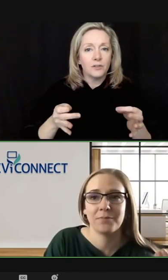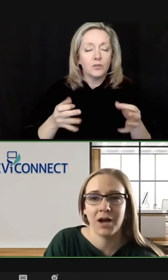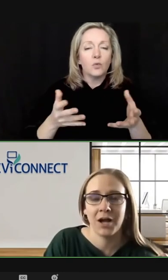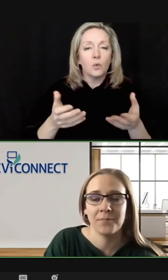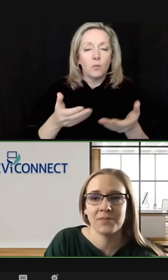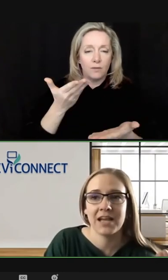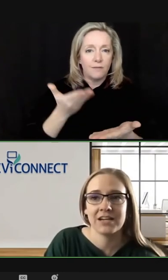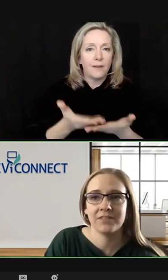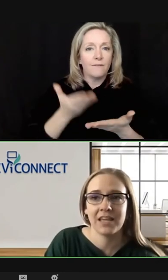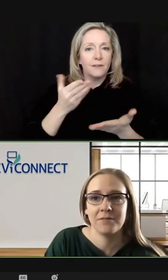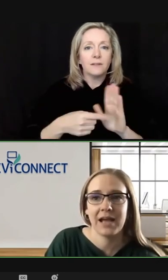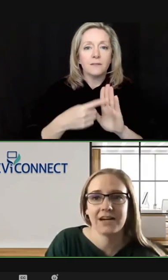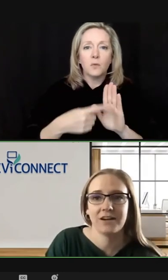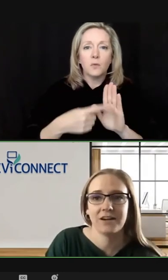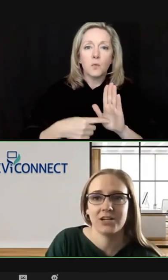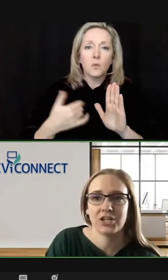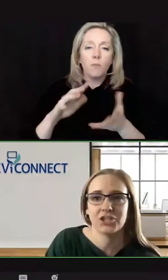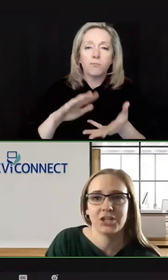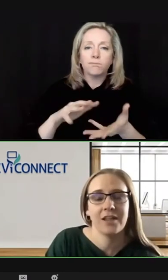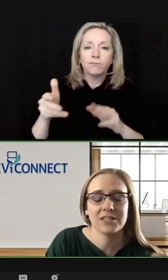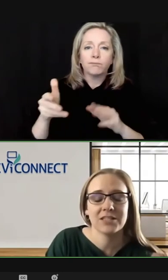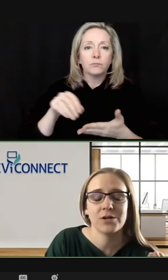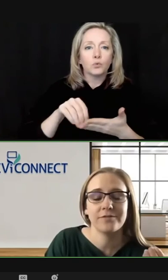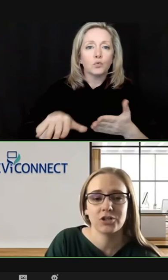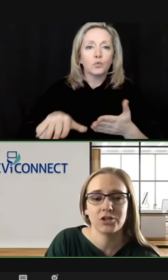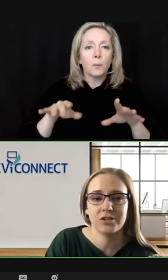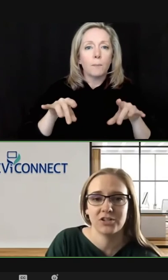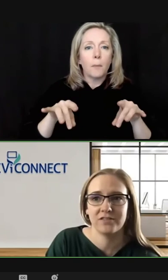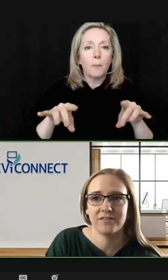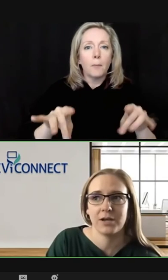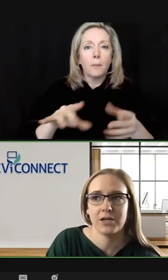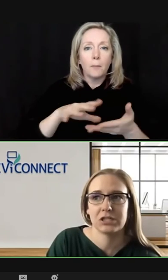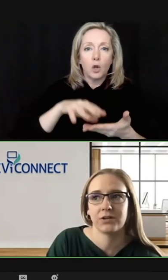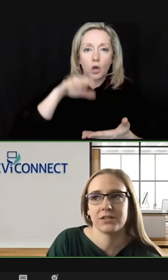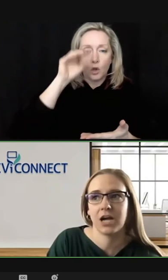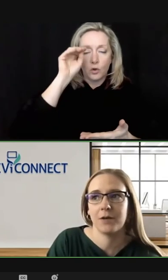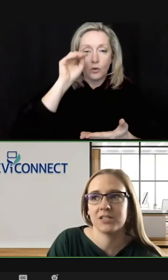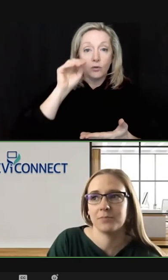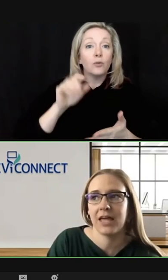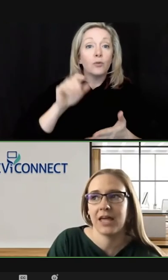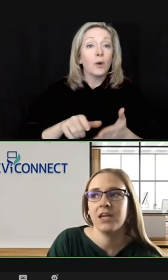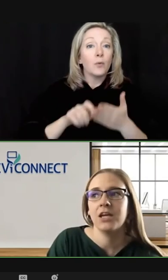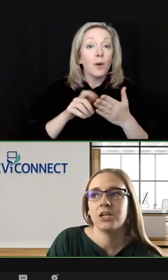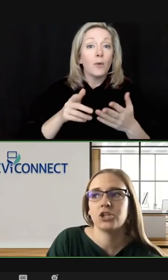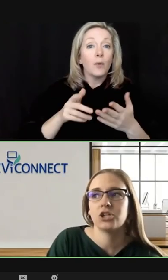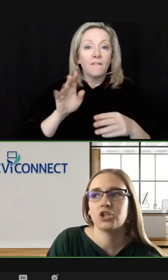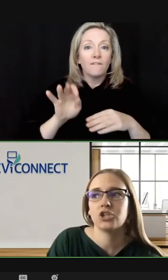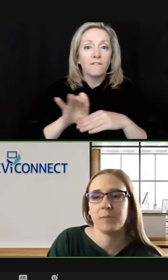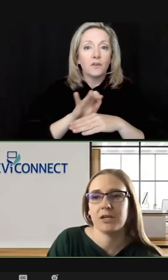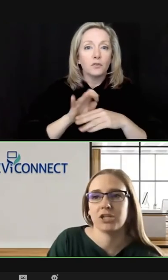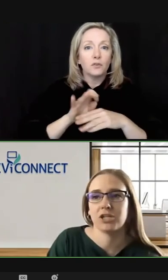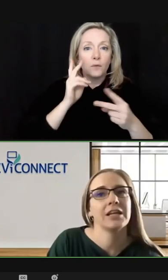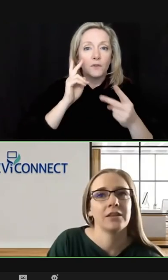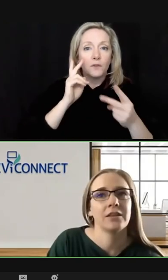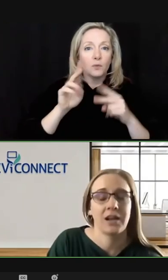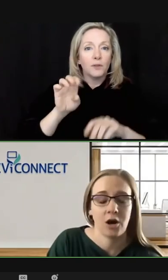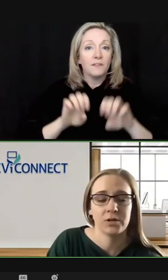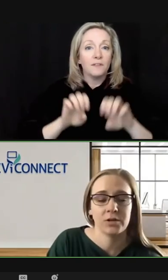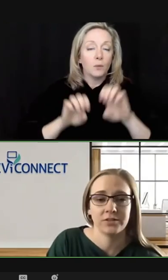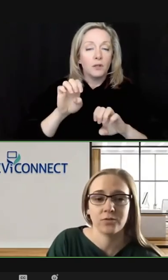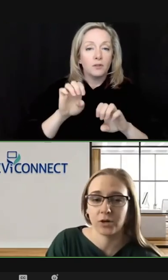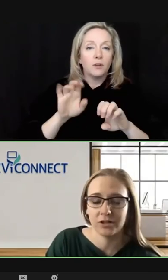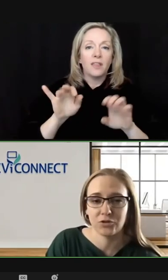fact, negatively impact their education. And that's where your functional vision evaluation is going to come into play to show that information.